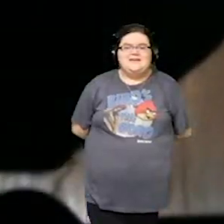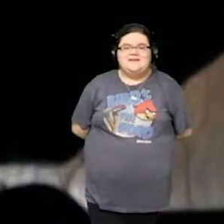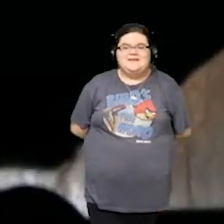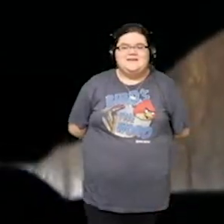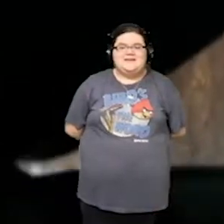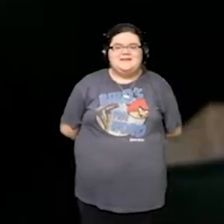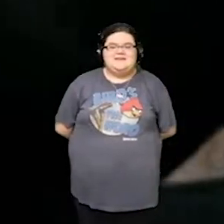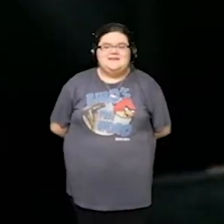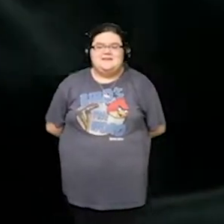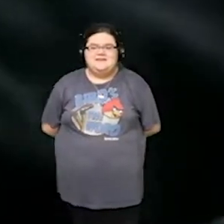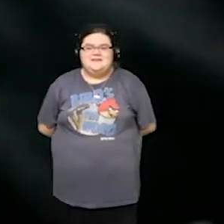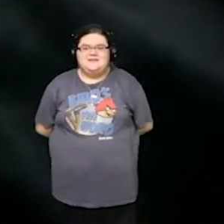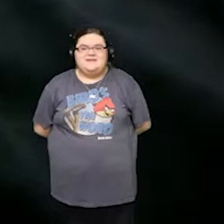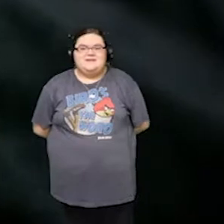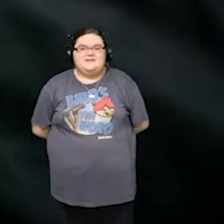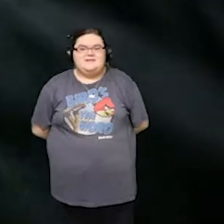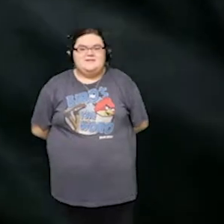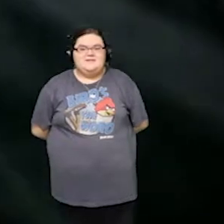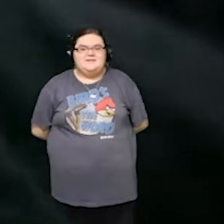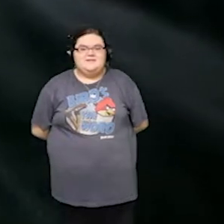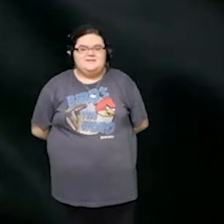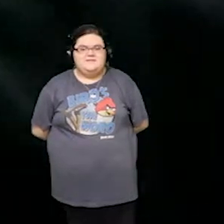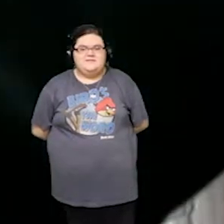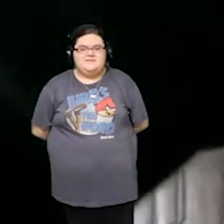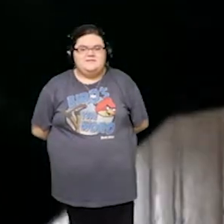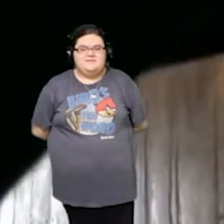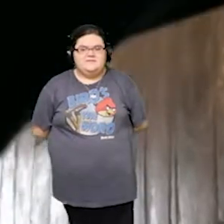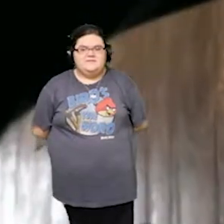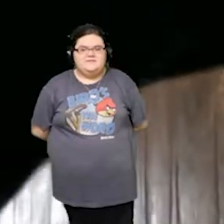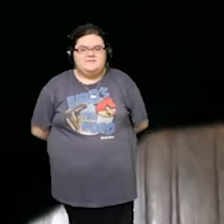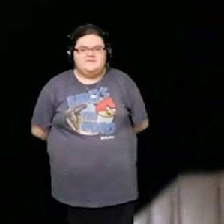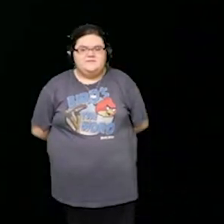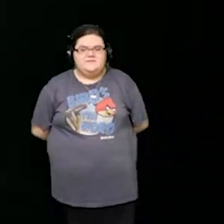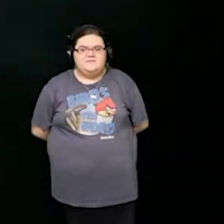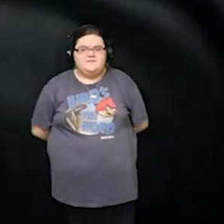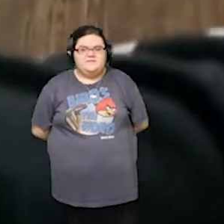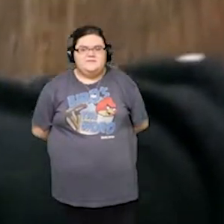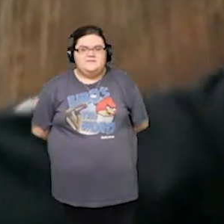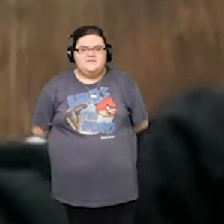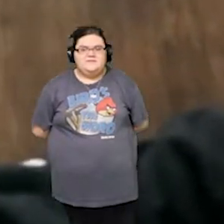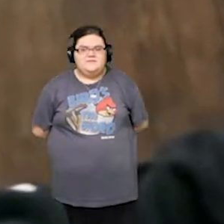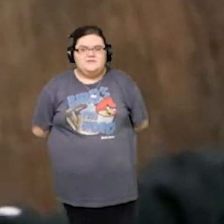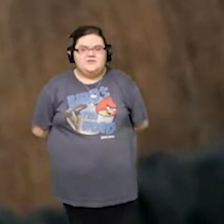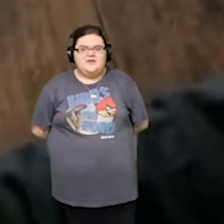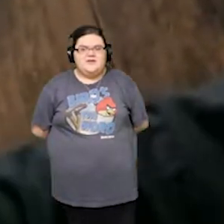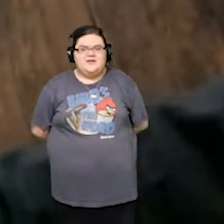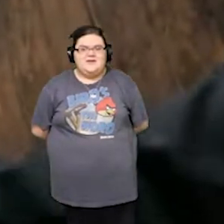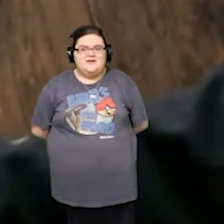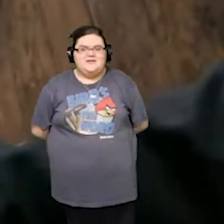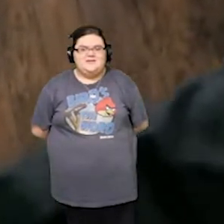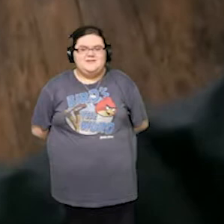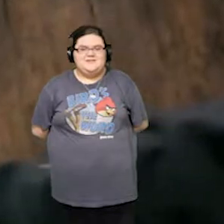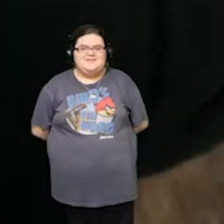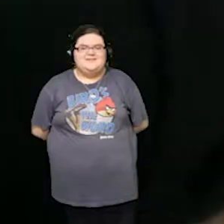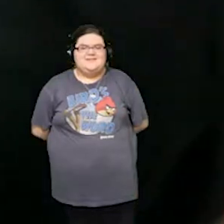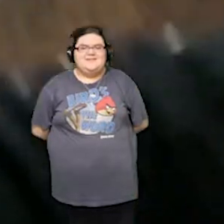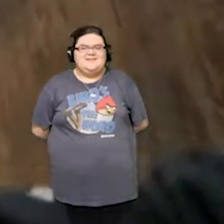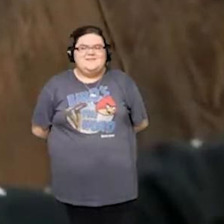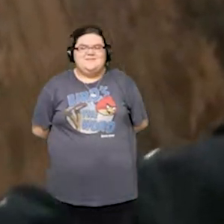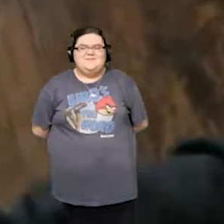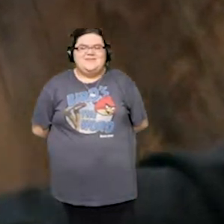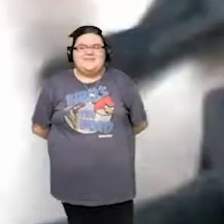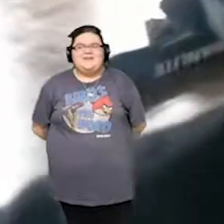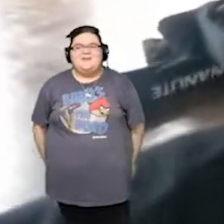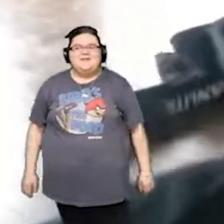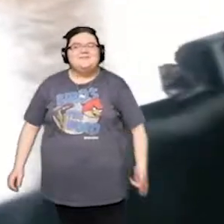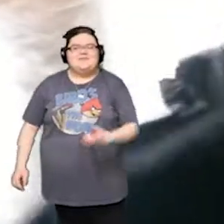Insane. The best feature, in my opinion, apart from the ND filters, is this flippy screen. There you go, flip screen. Jeez. How amazing. So I've got three